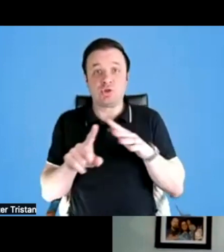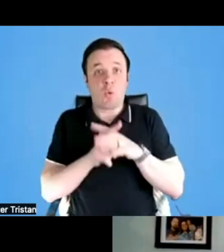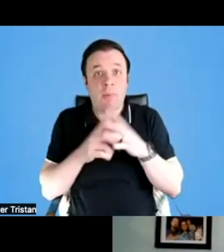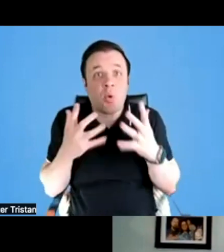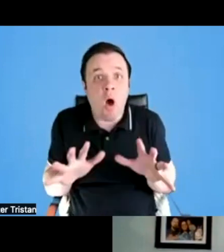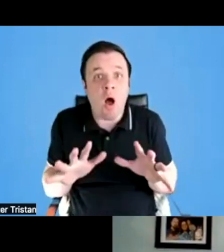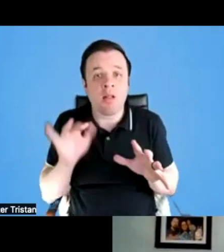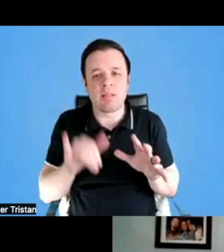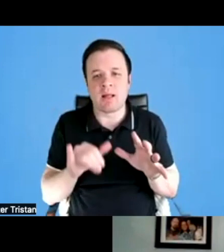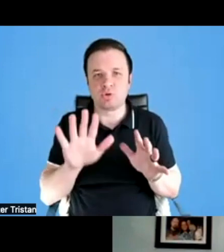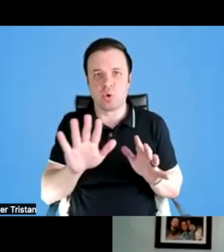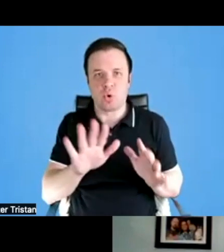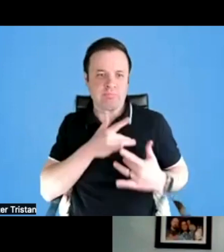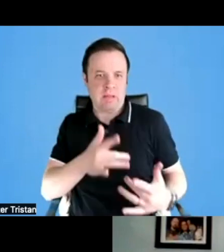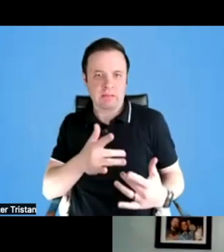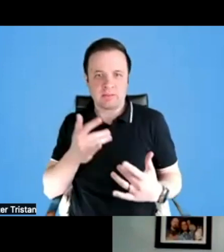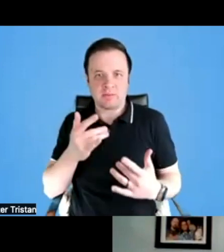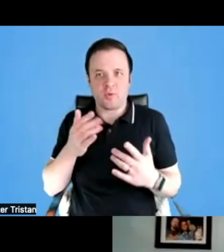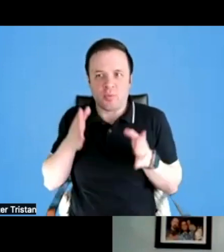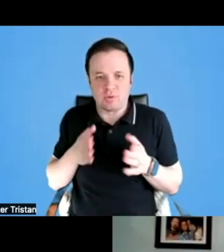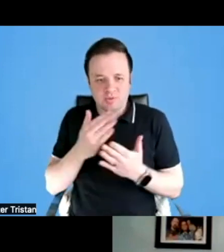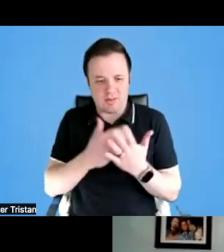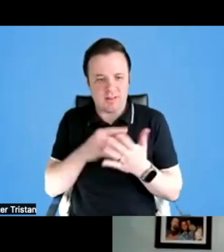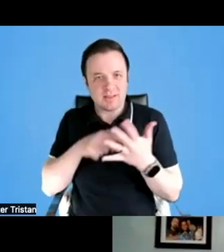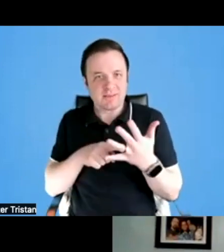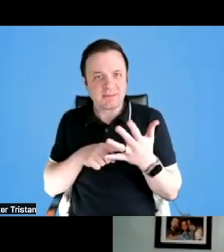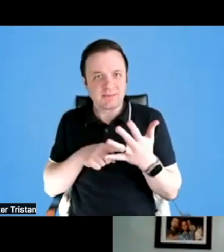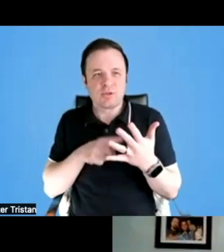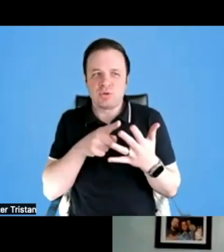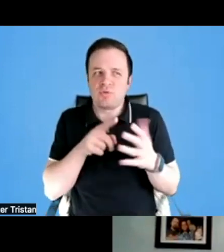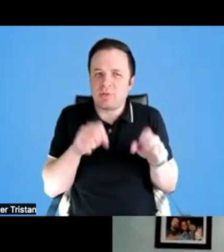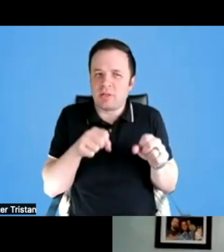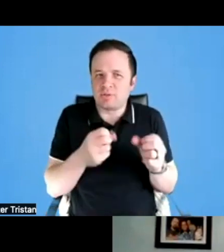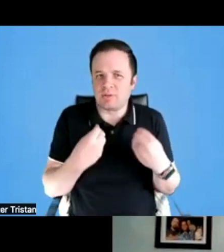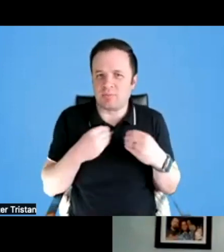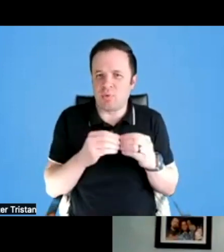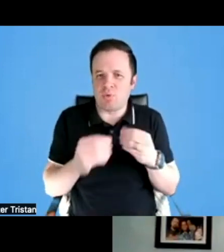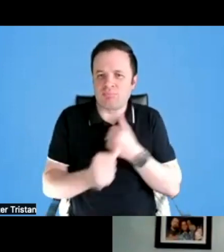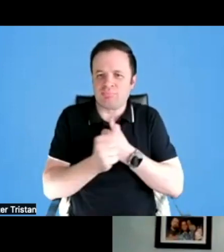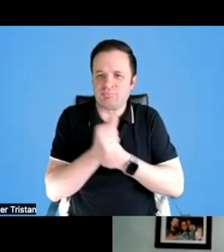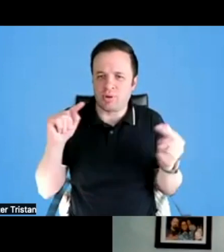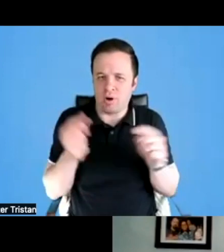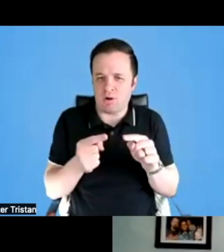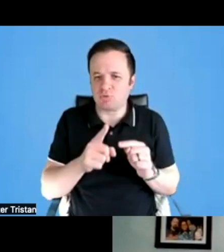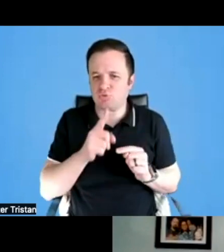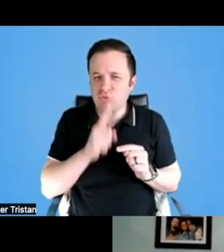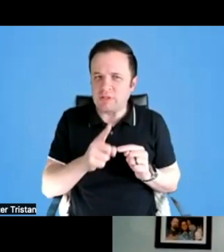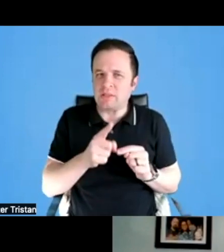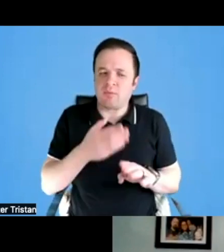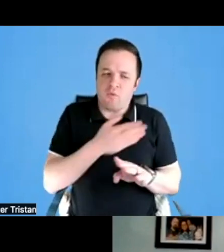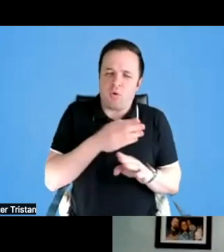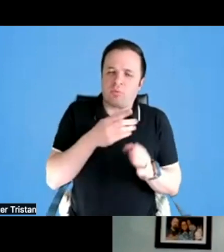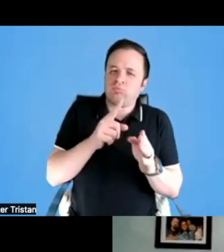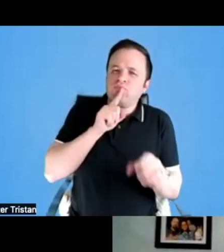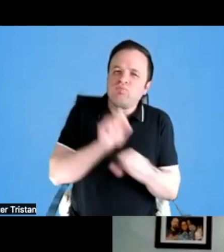go-to response as a person on my list, you potentially caused more harm to me. And so really having some real conversations about